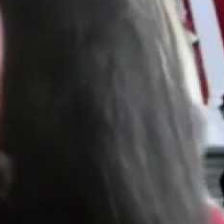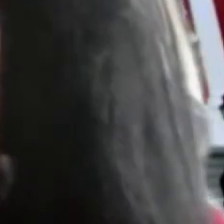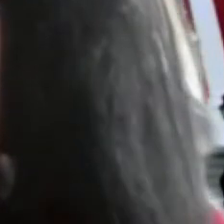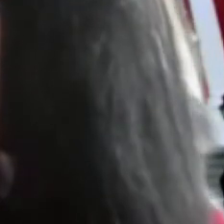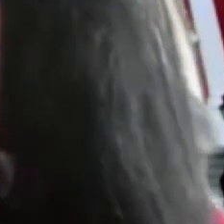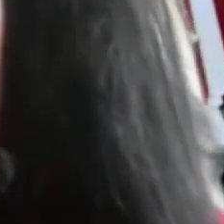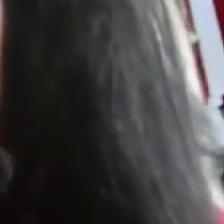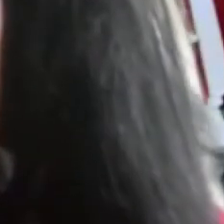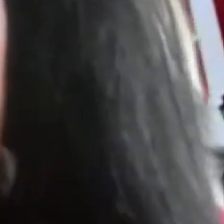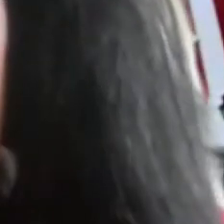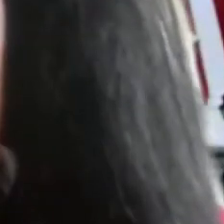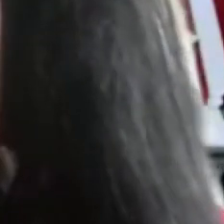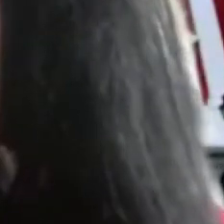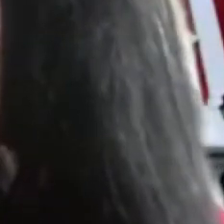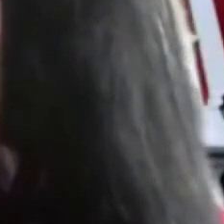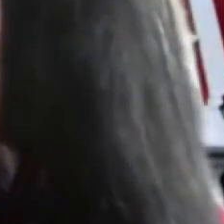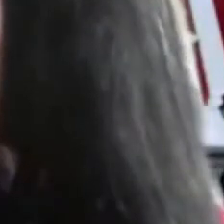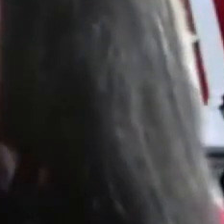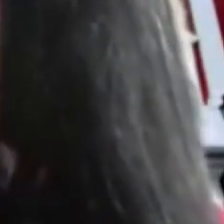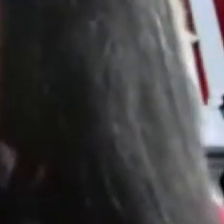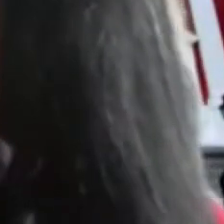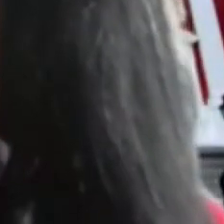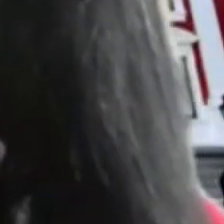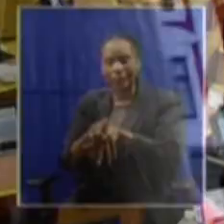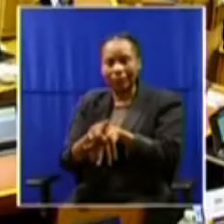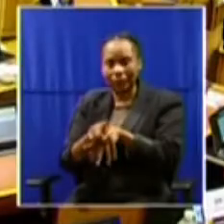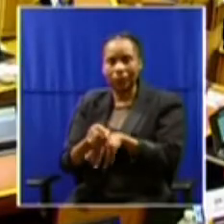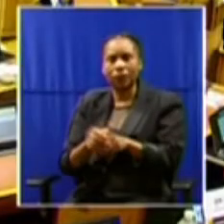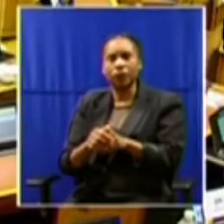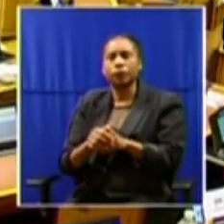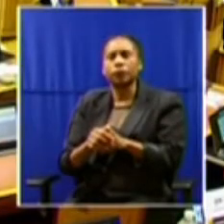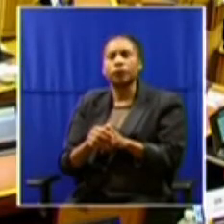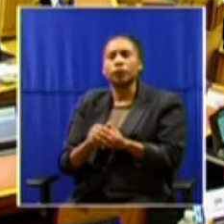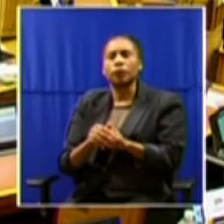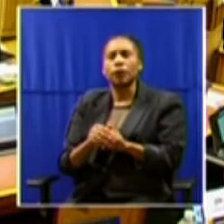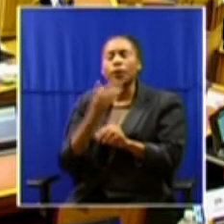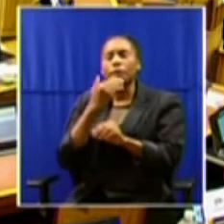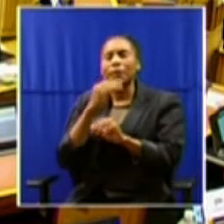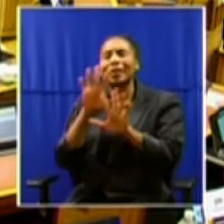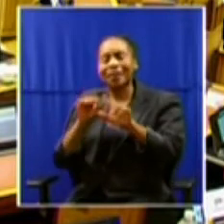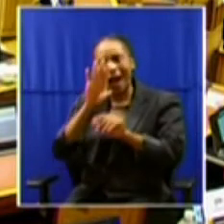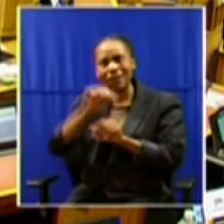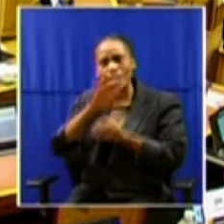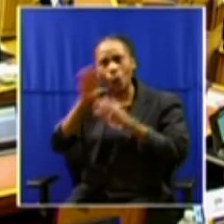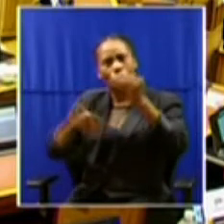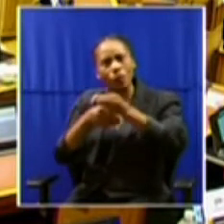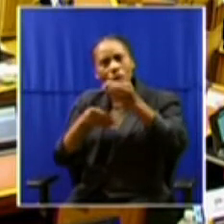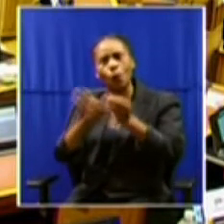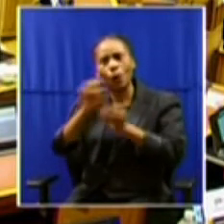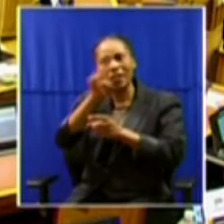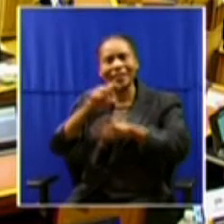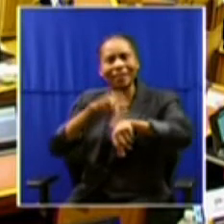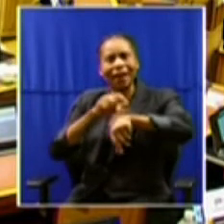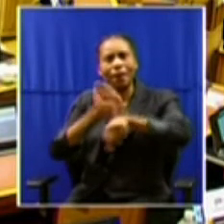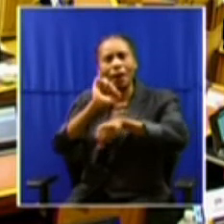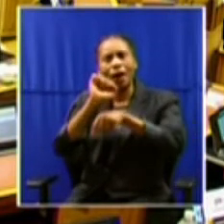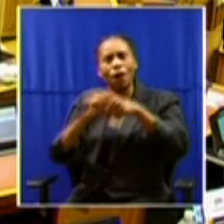to deal with your own members who are Can you reluctant, please Minister, to pose deal your with supplementary question? Your time has